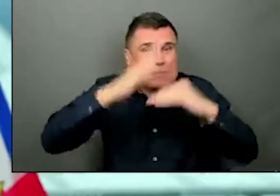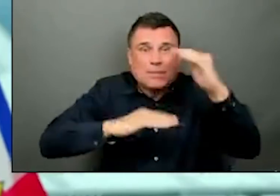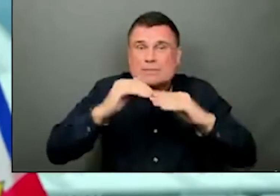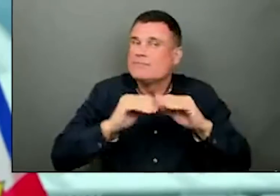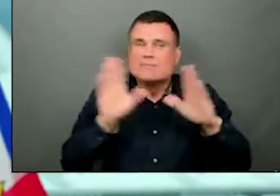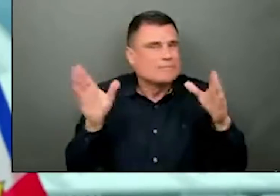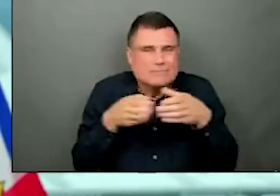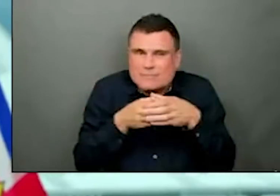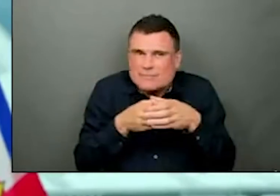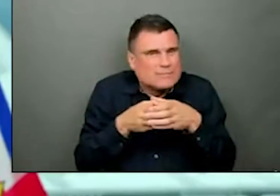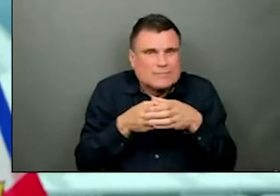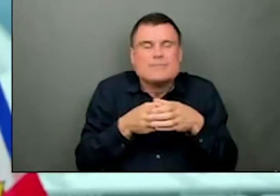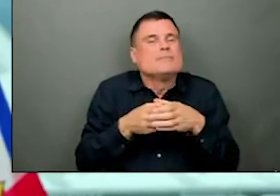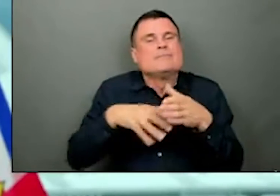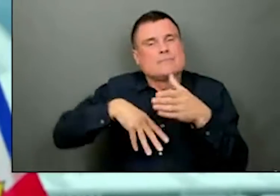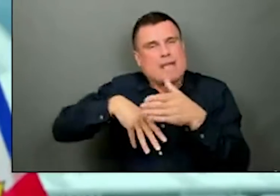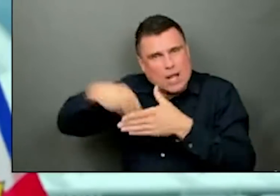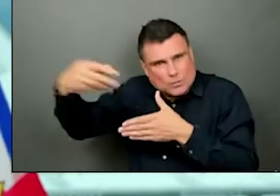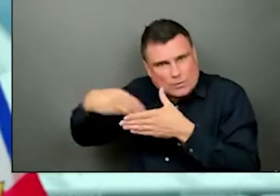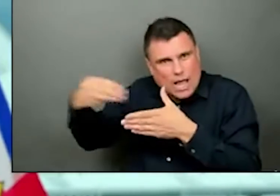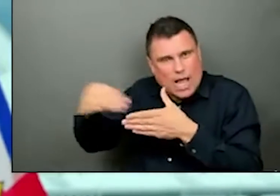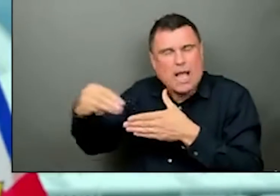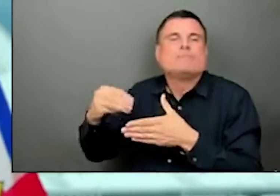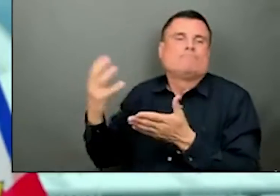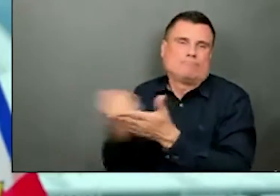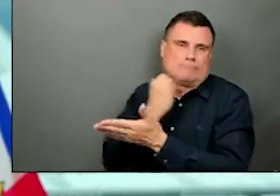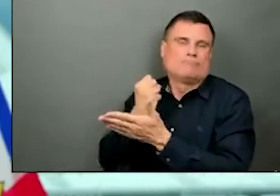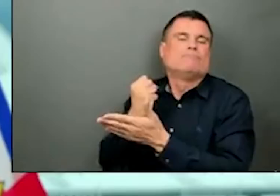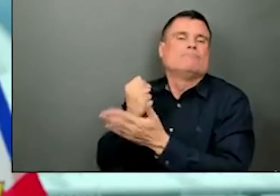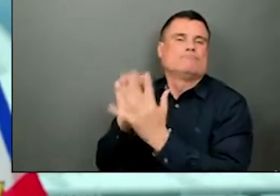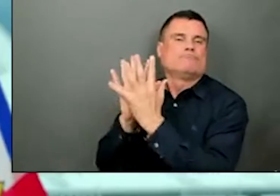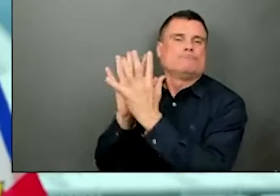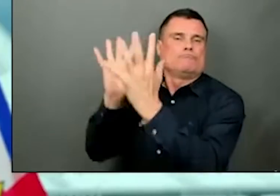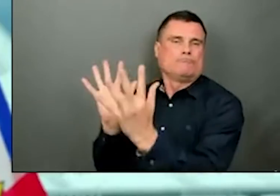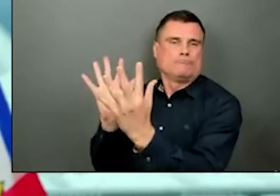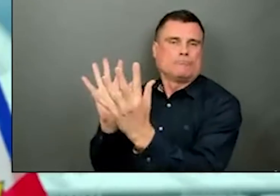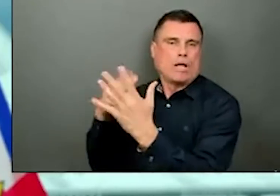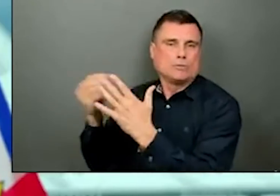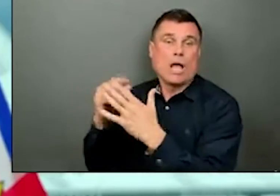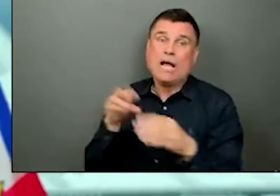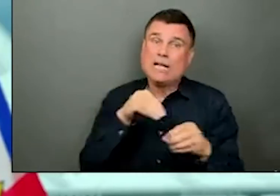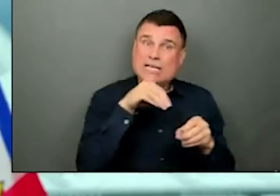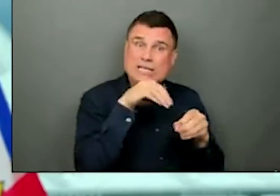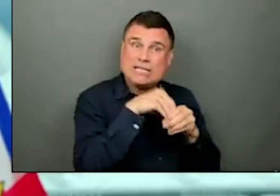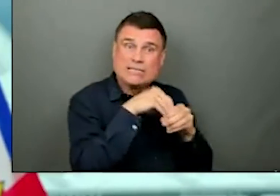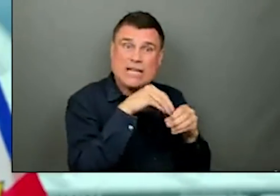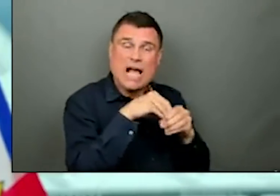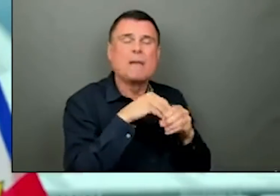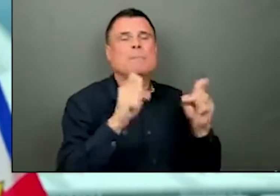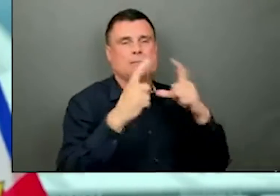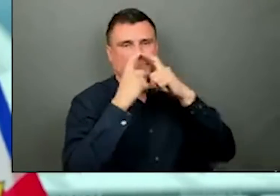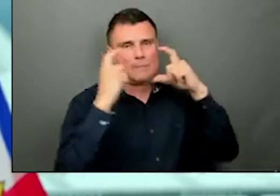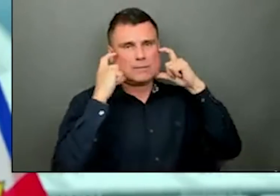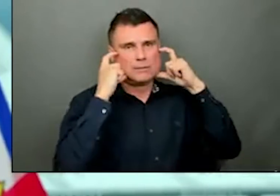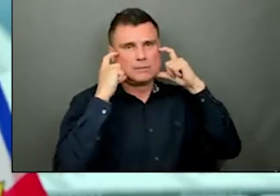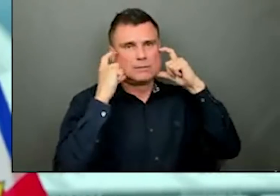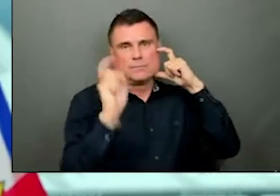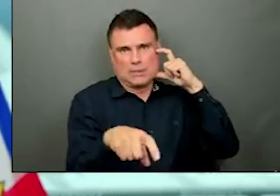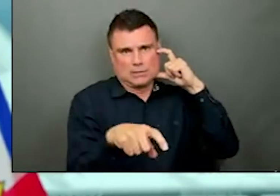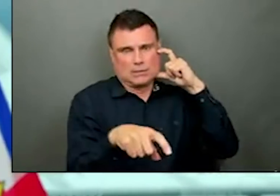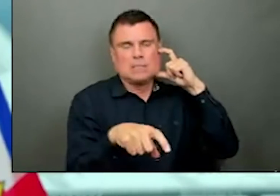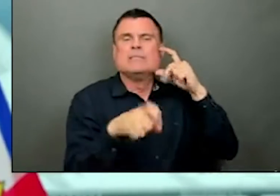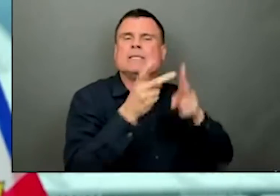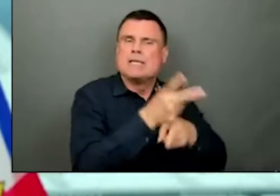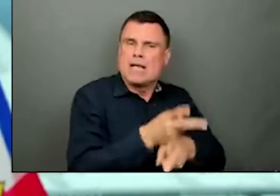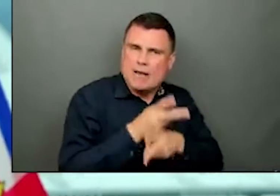trajectory in our case curve over the last few weeks, and our hospitalizations remain high. And as we know, there are many people